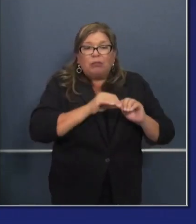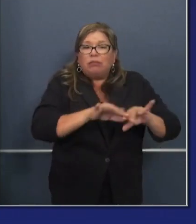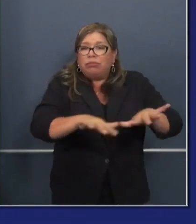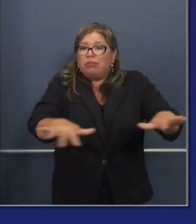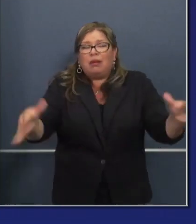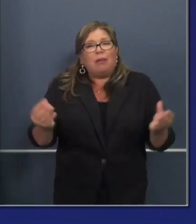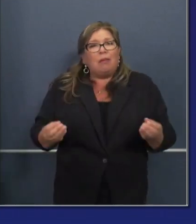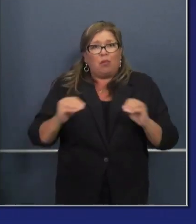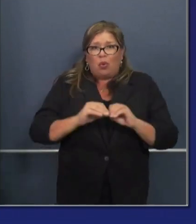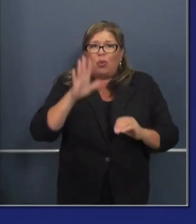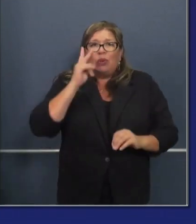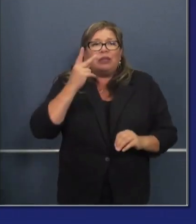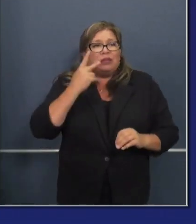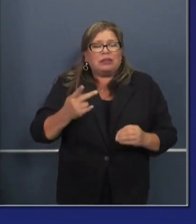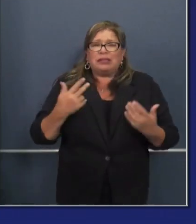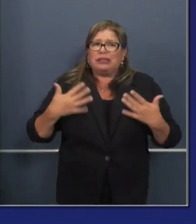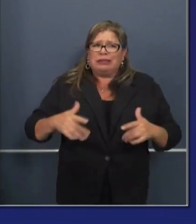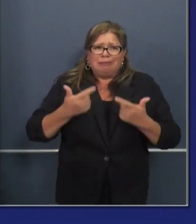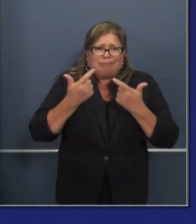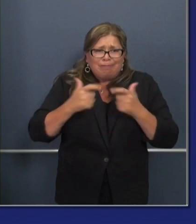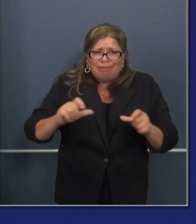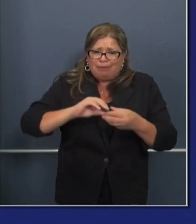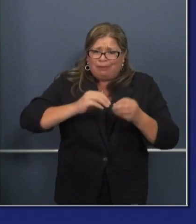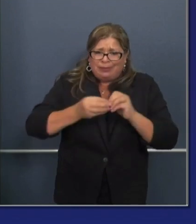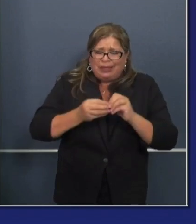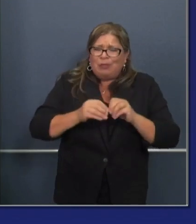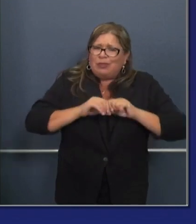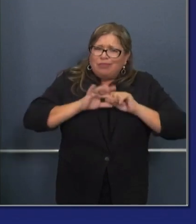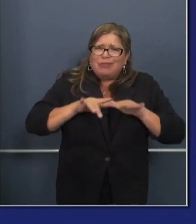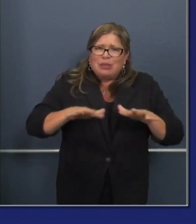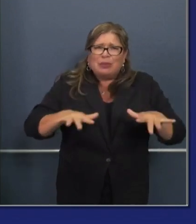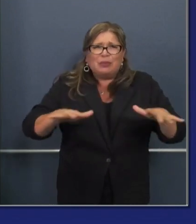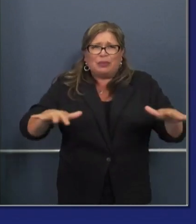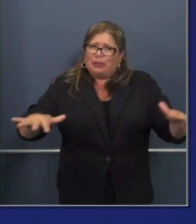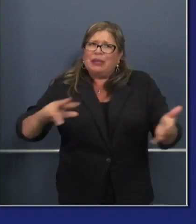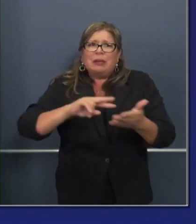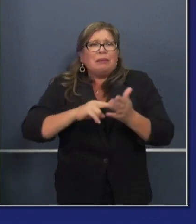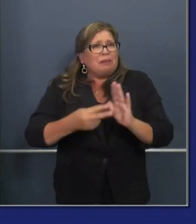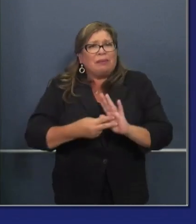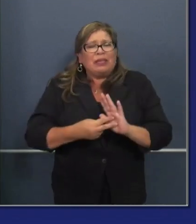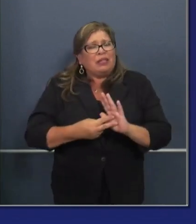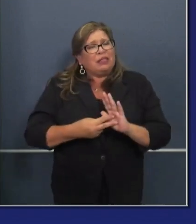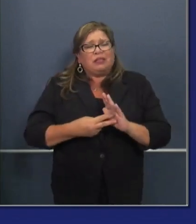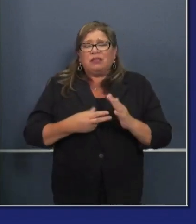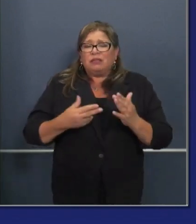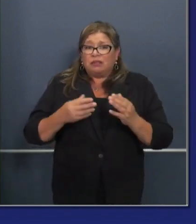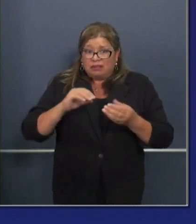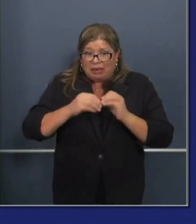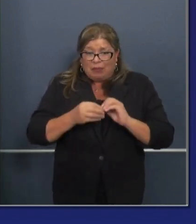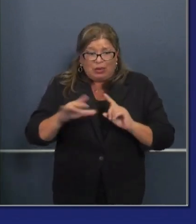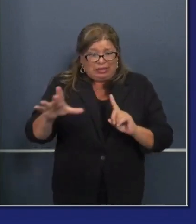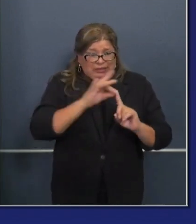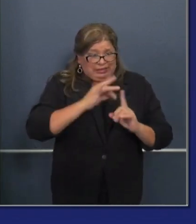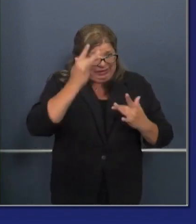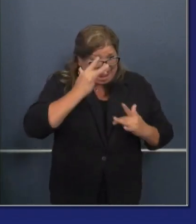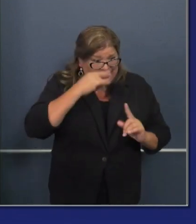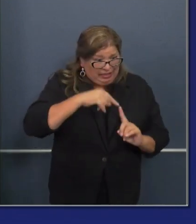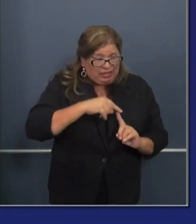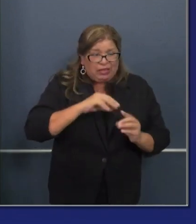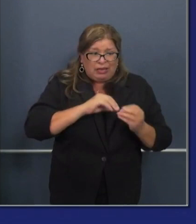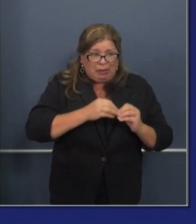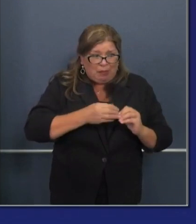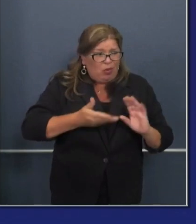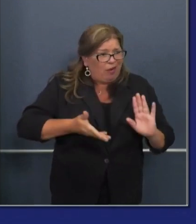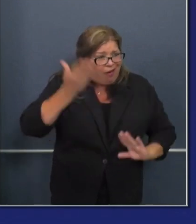quite a radical and steep increase in the number of cases, which then leads to a radical and steep increase in the number of